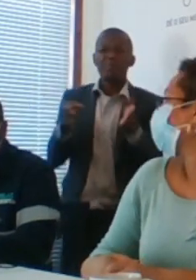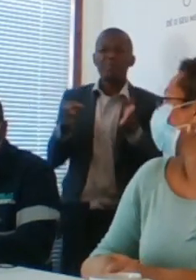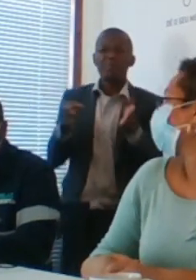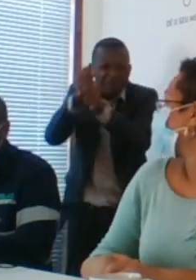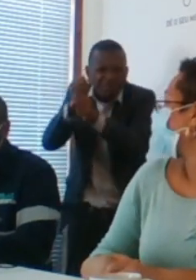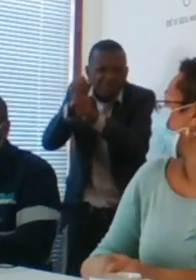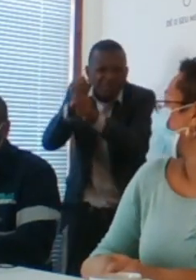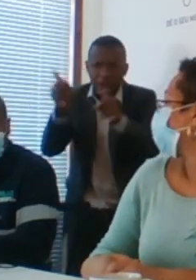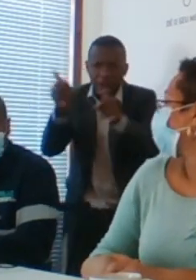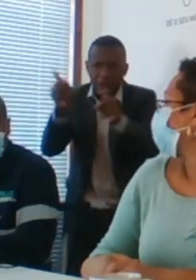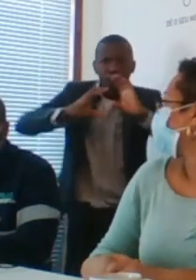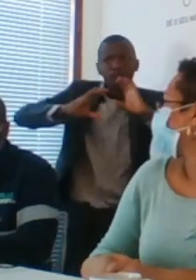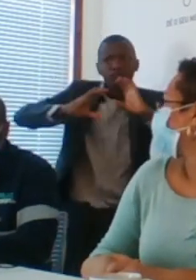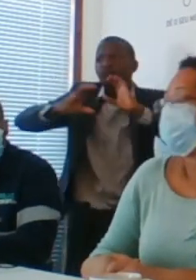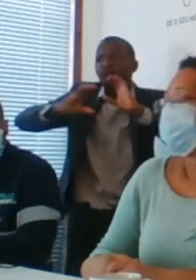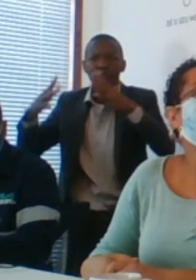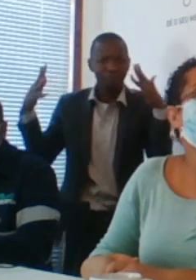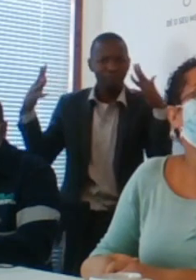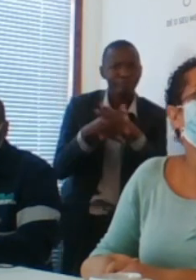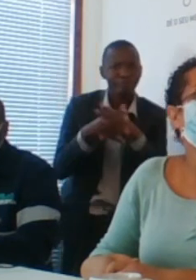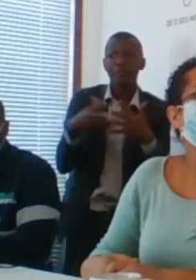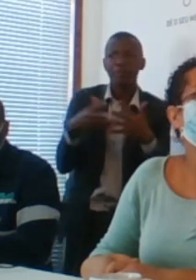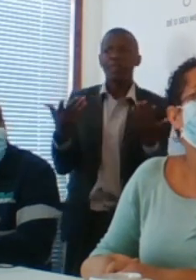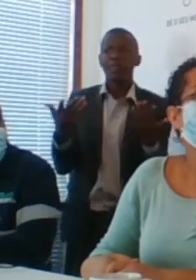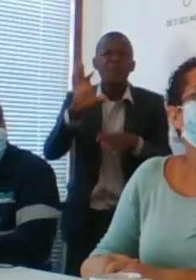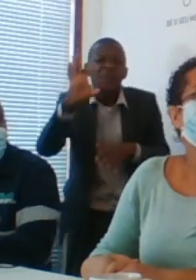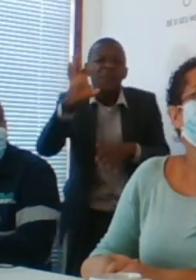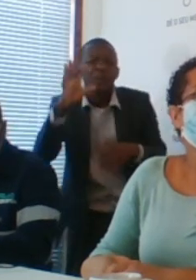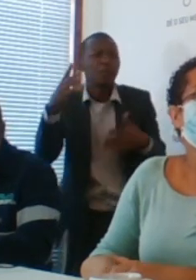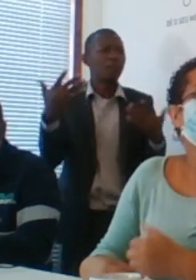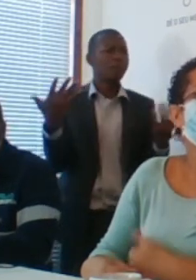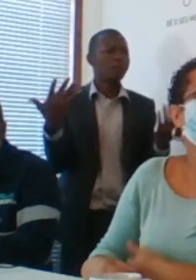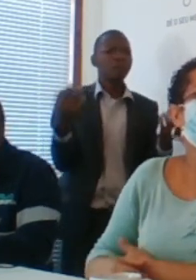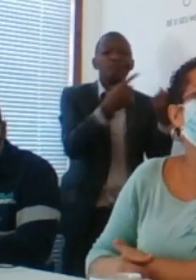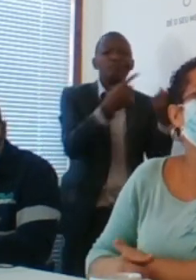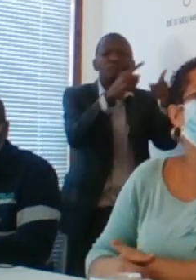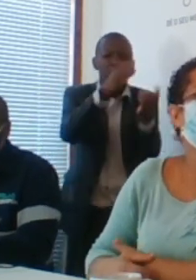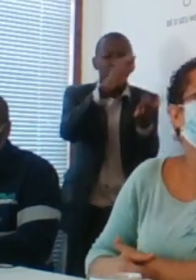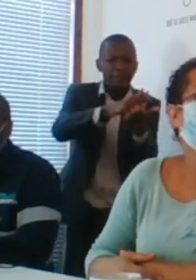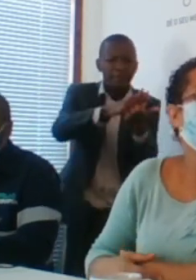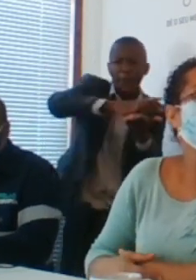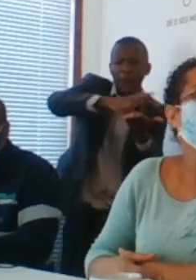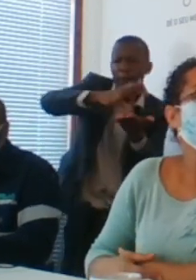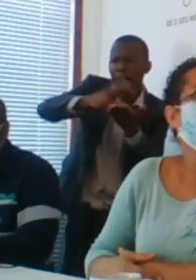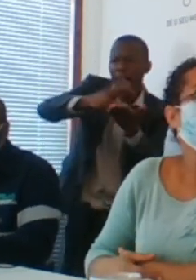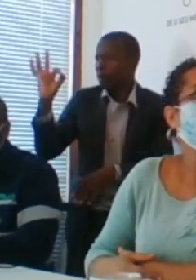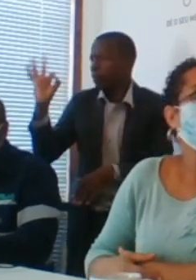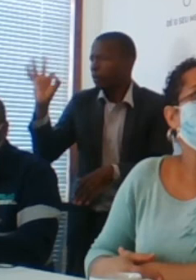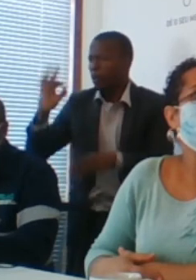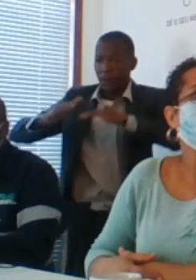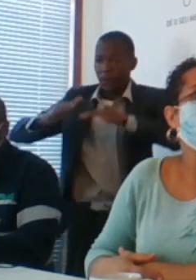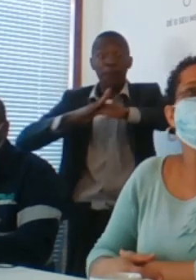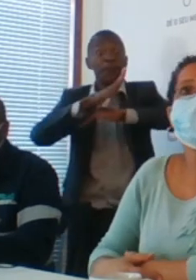laboratories, workshops as well, bathrooms, panels for practical lessons, and